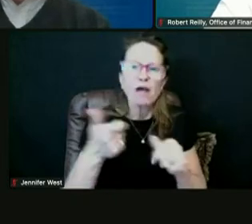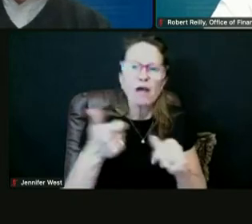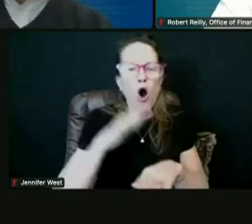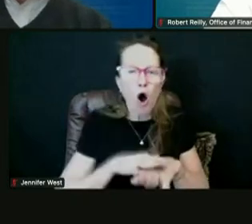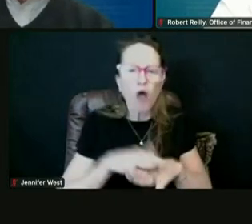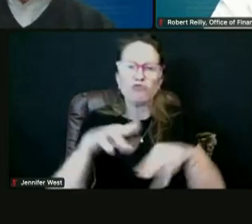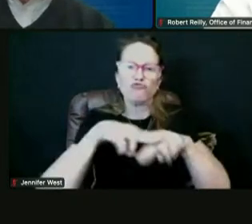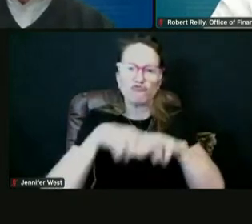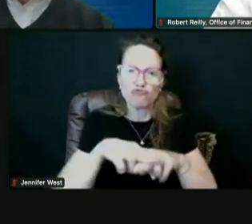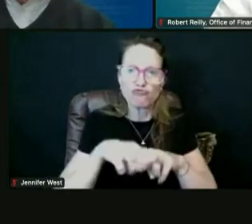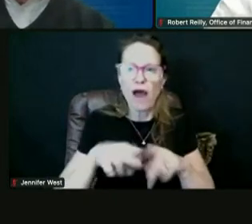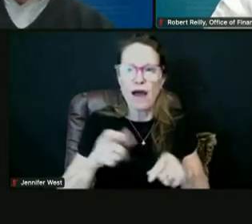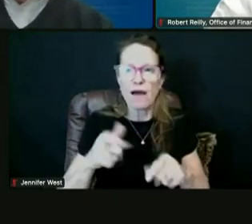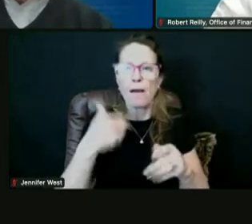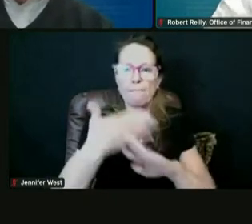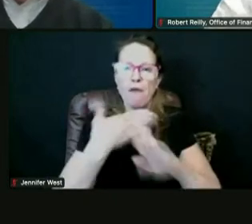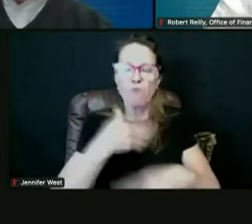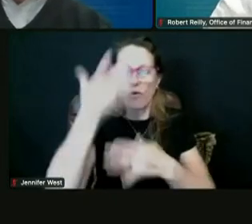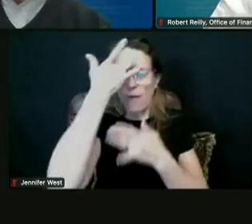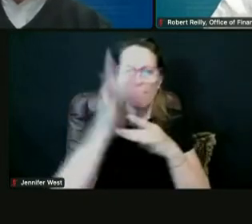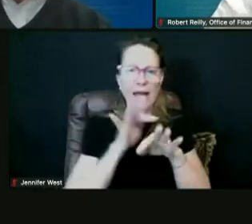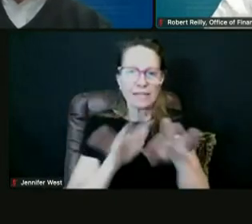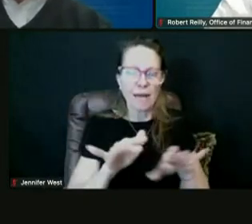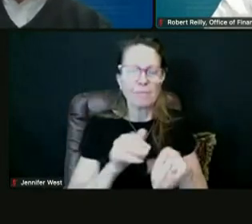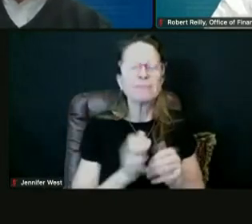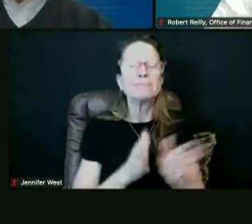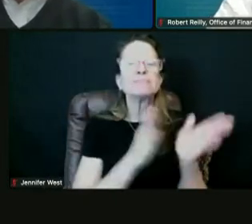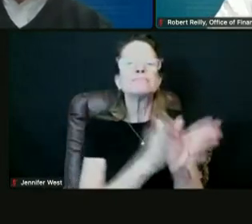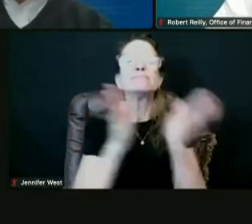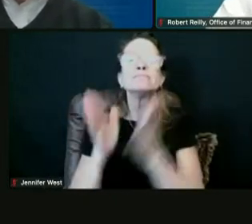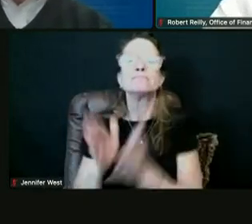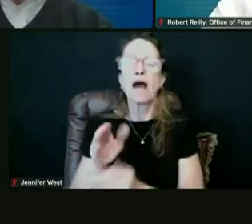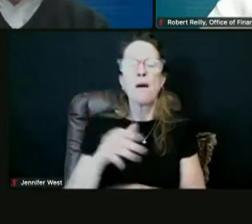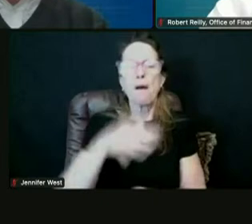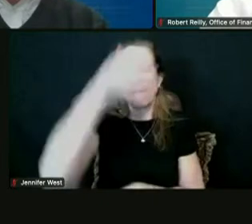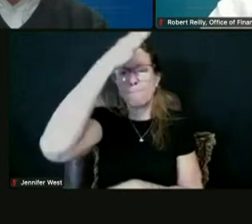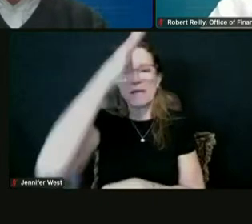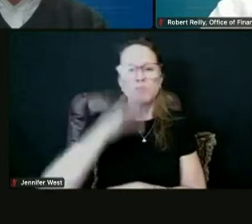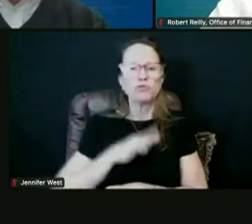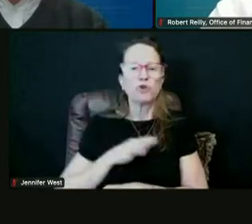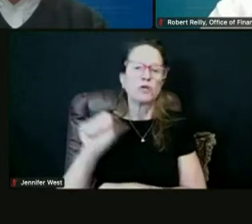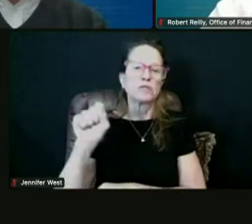All right. Thank you. Mr. Steinberg, are you there? It's your turn.